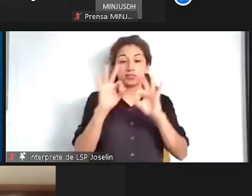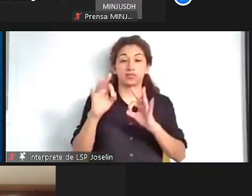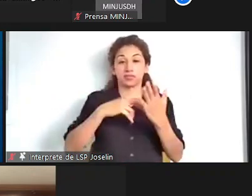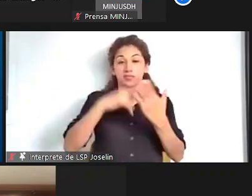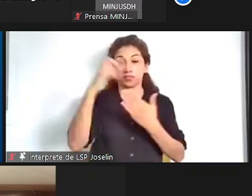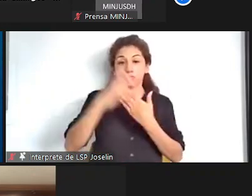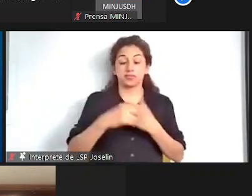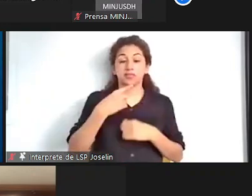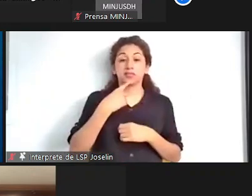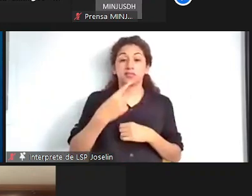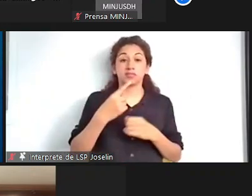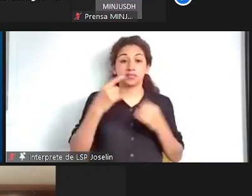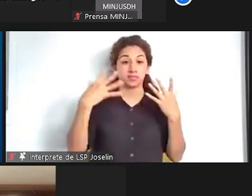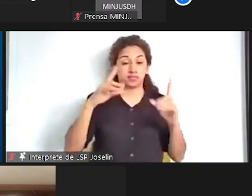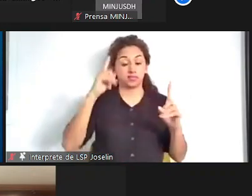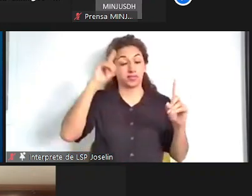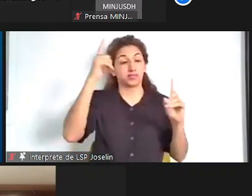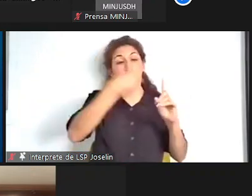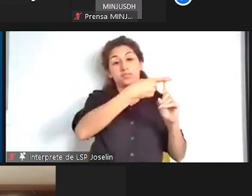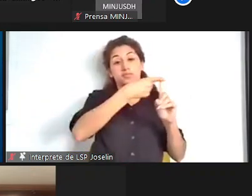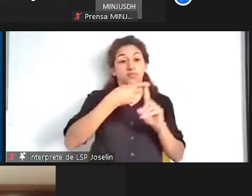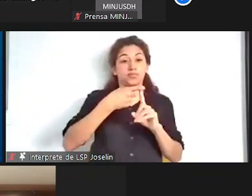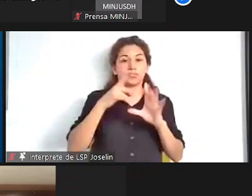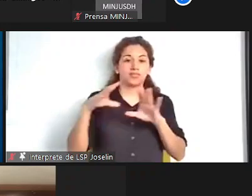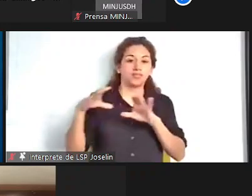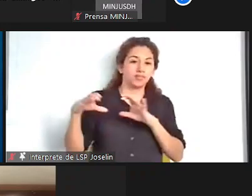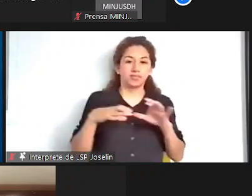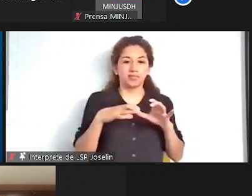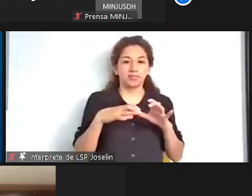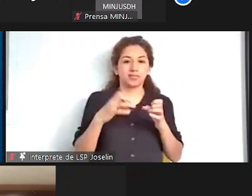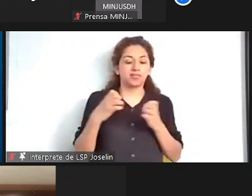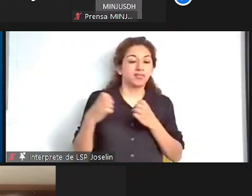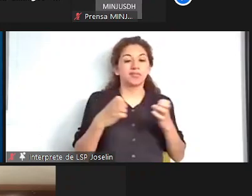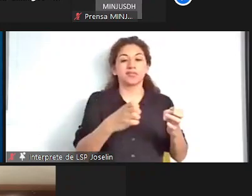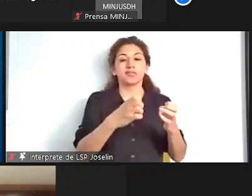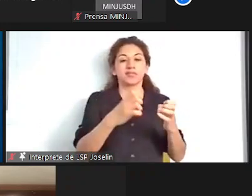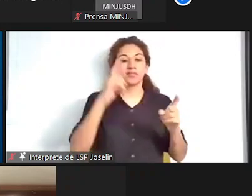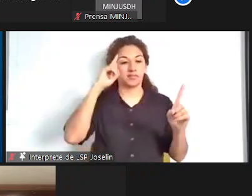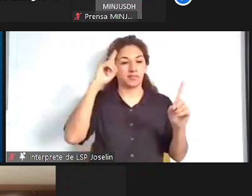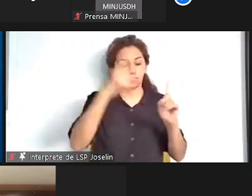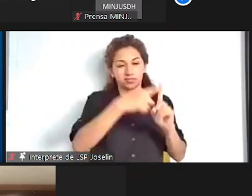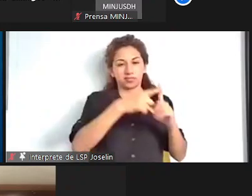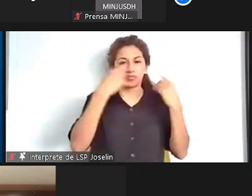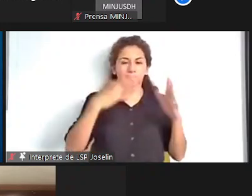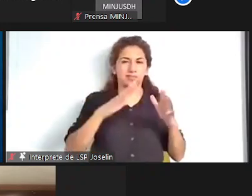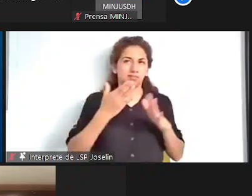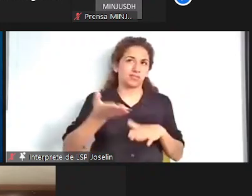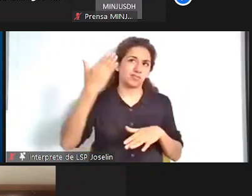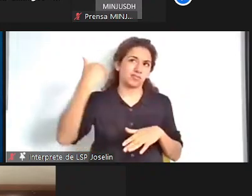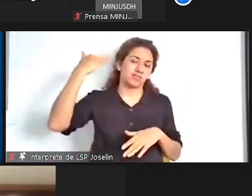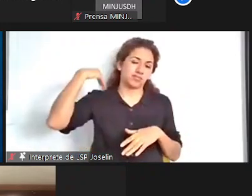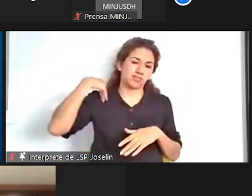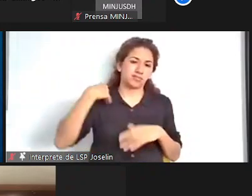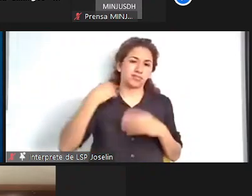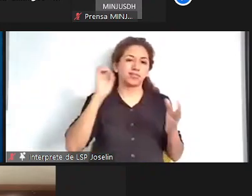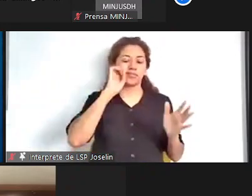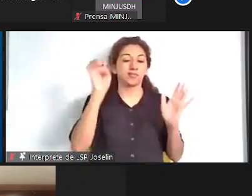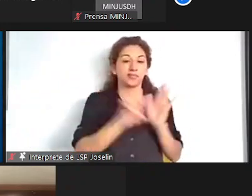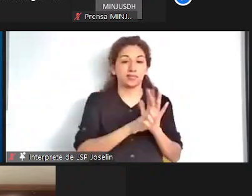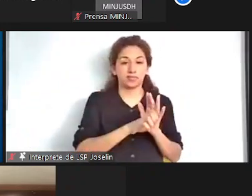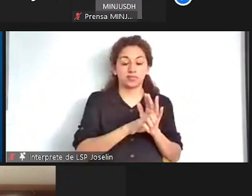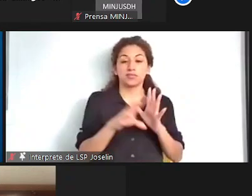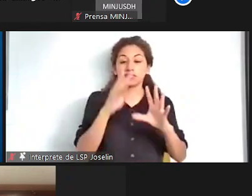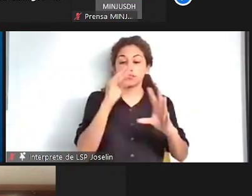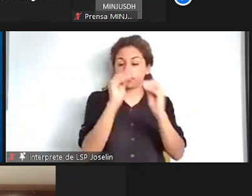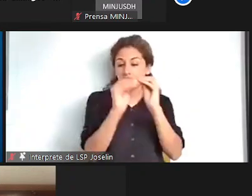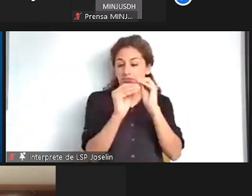plan also states as a major achievement through the plan the strategic actions and goals that happened